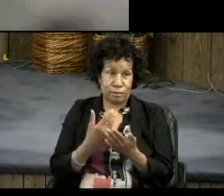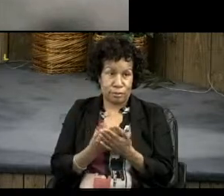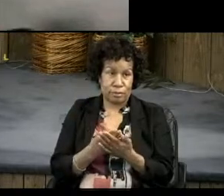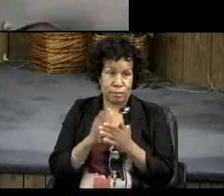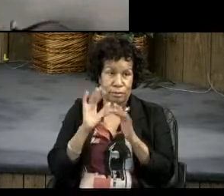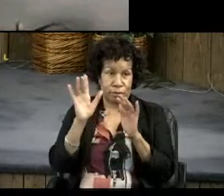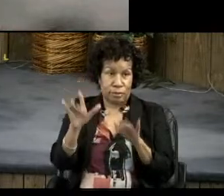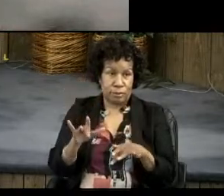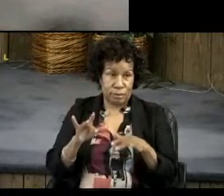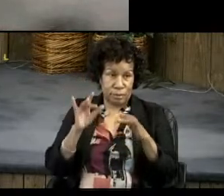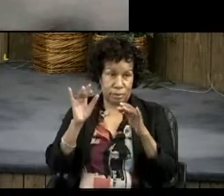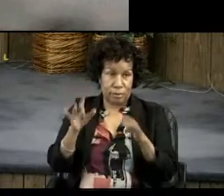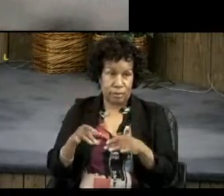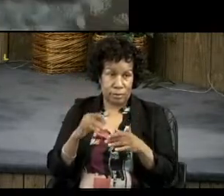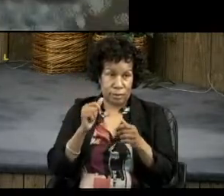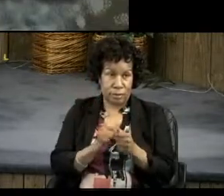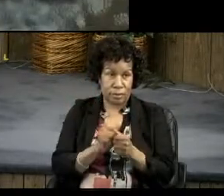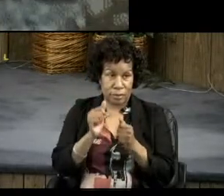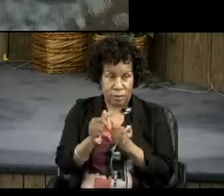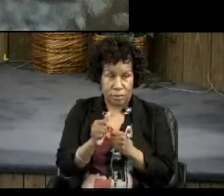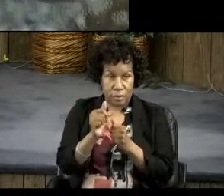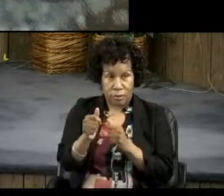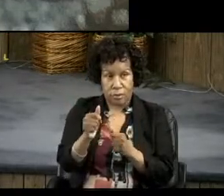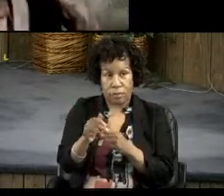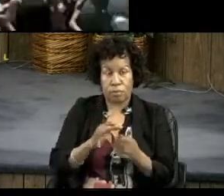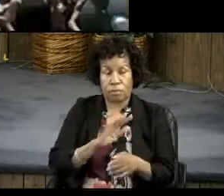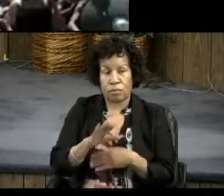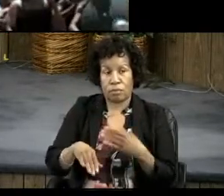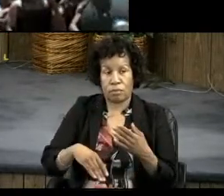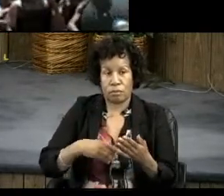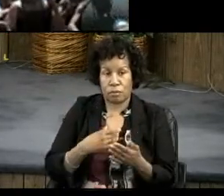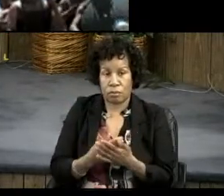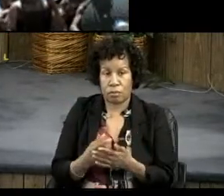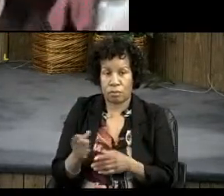goodness and mercy shall follow me.